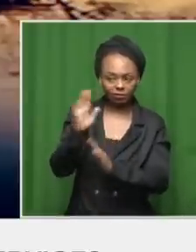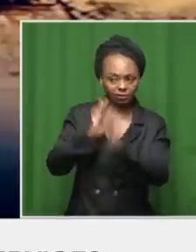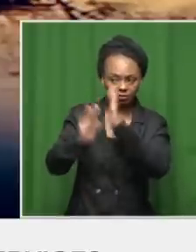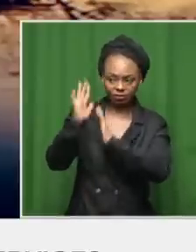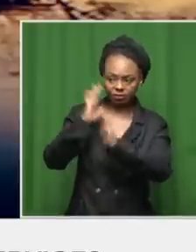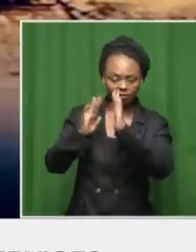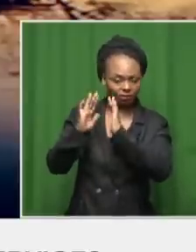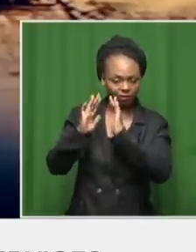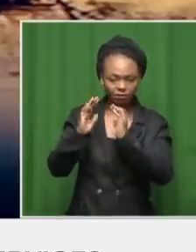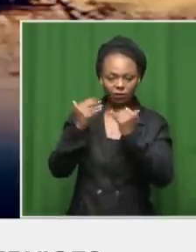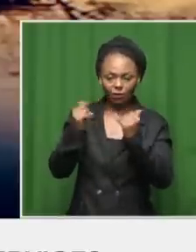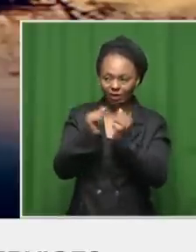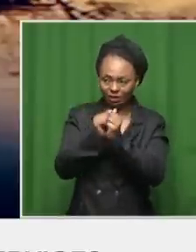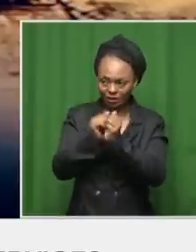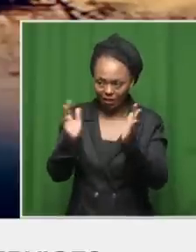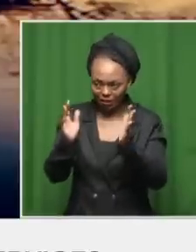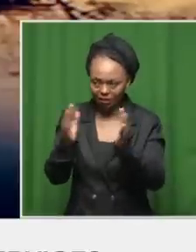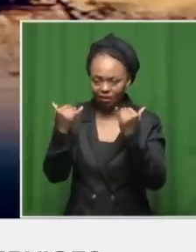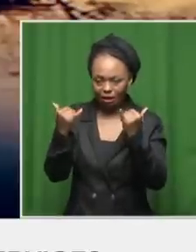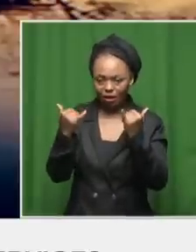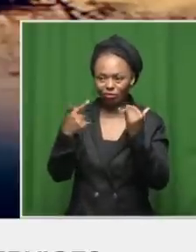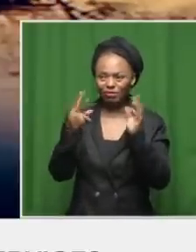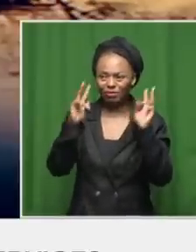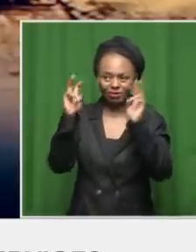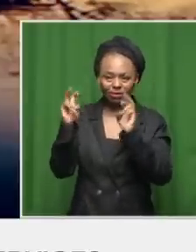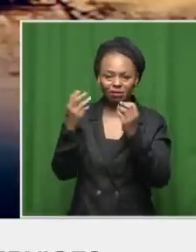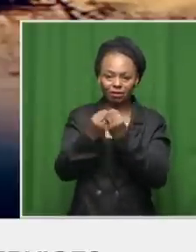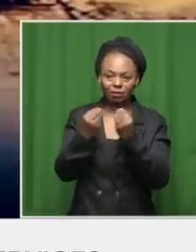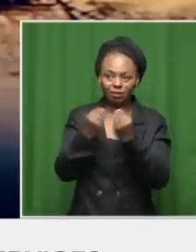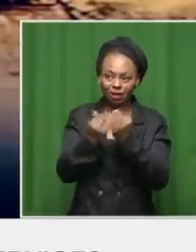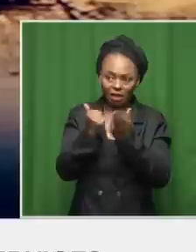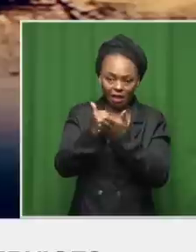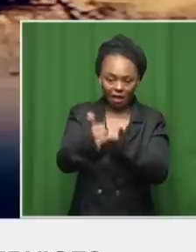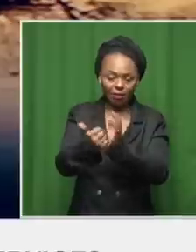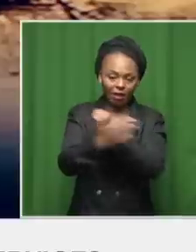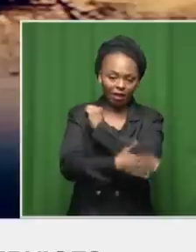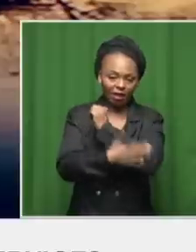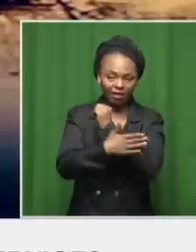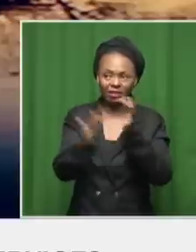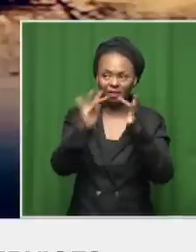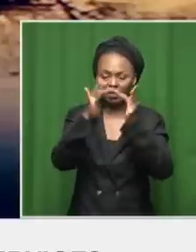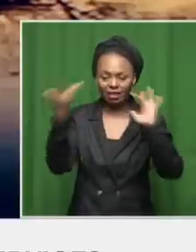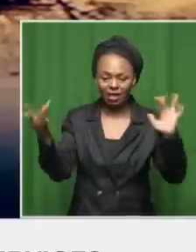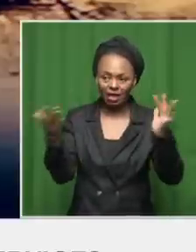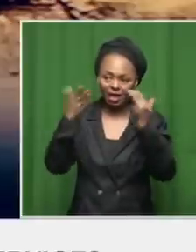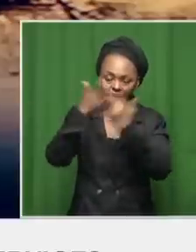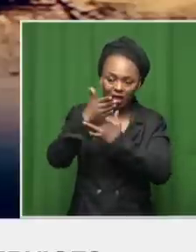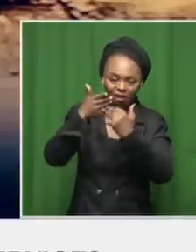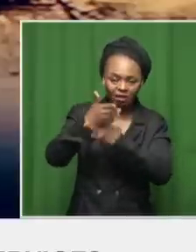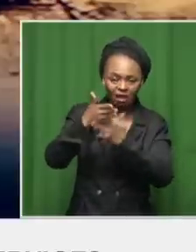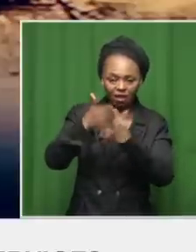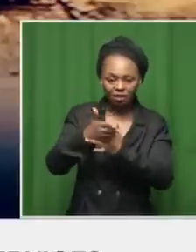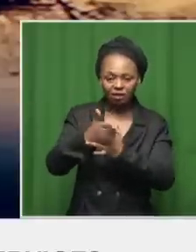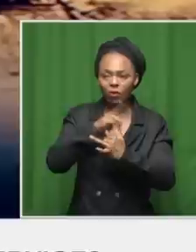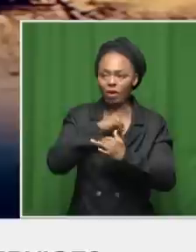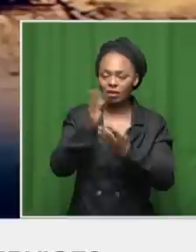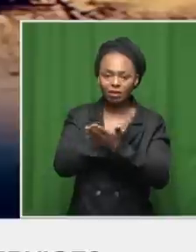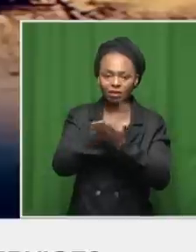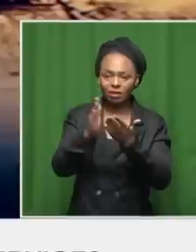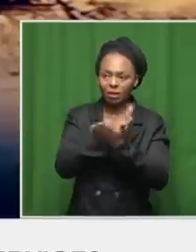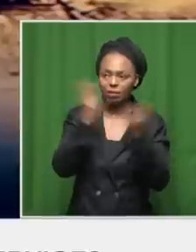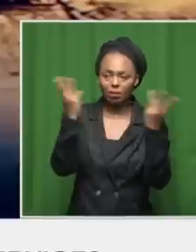is just the start of the conversation into something that perhaps can help the country quite a bit with internet access and getting it out to people that don't have any